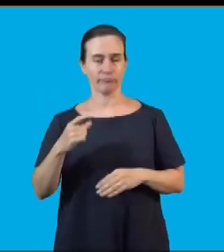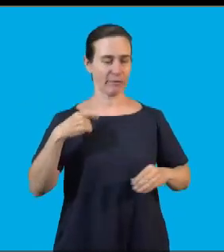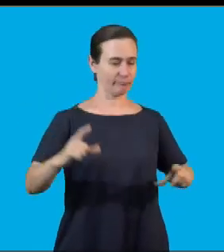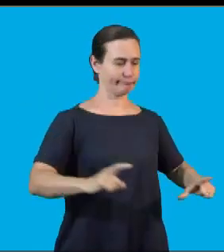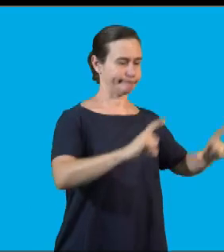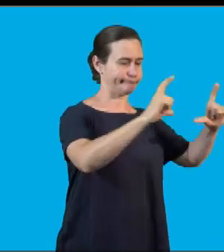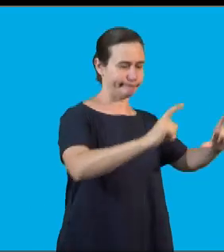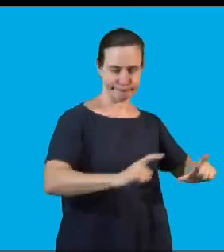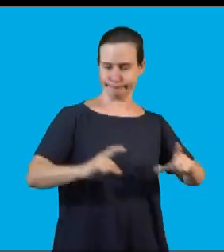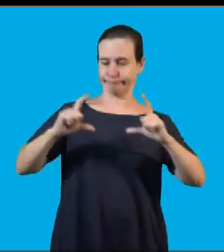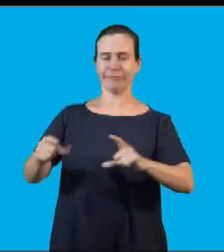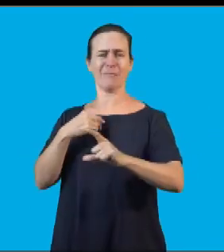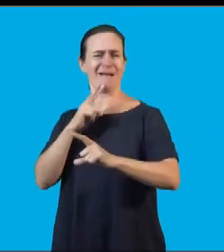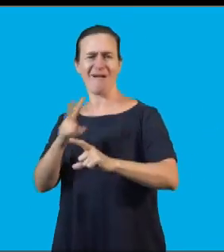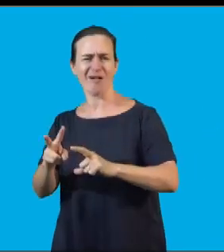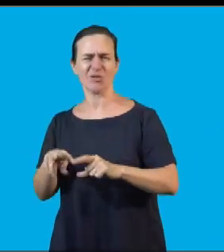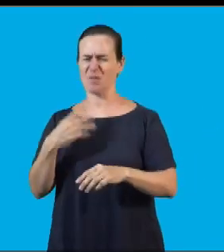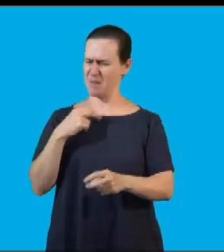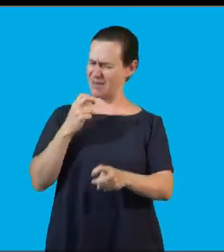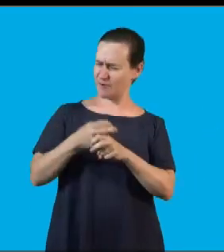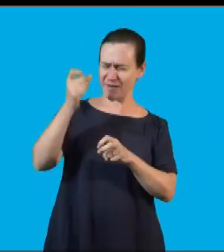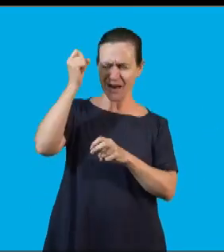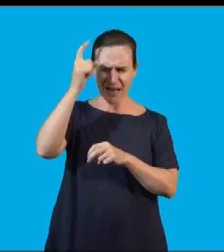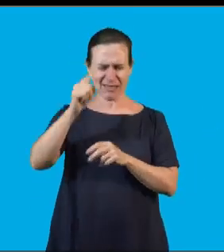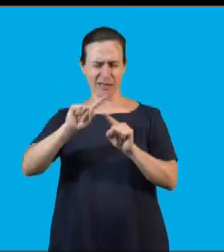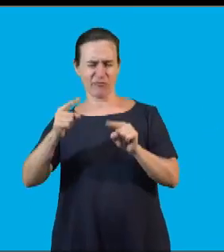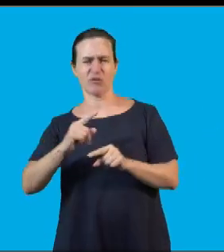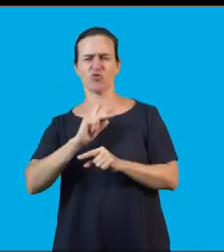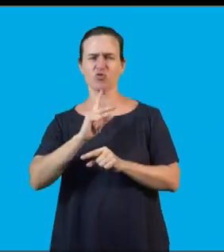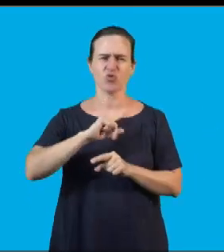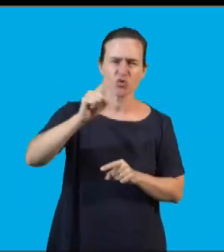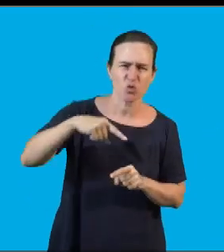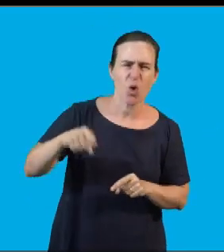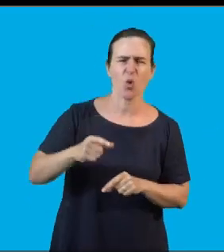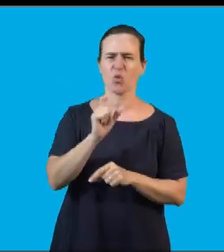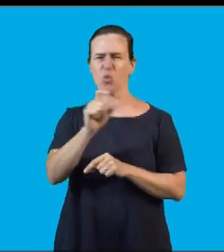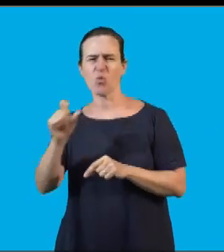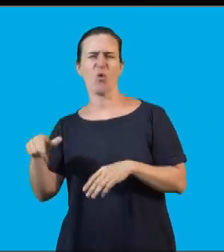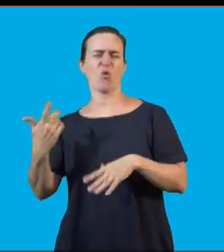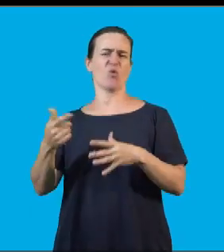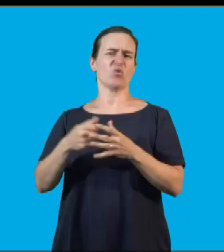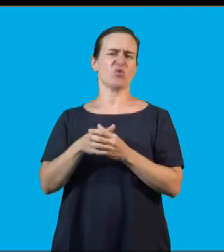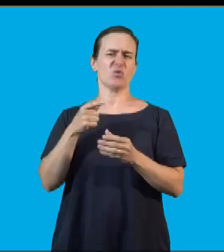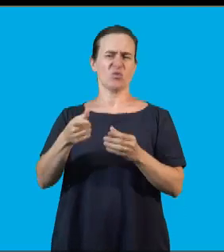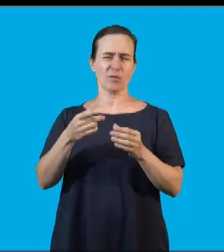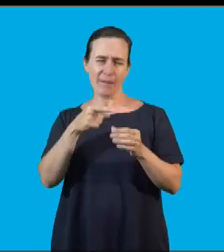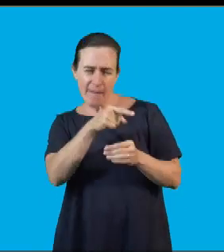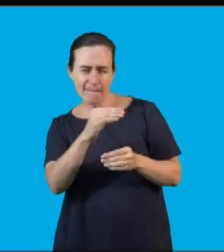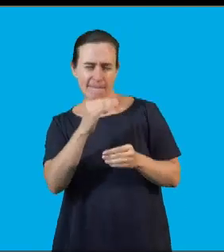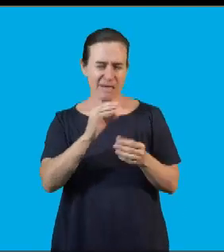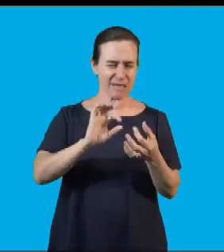an explanation. And of course, difficulty with irony, tone, diction, and the graphical interpretation of text B.